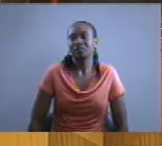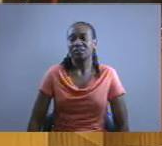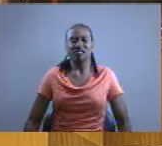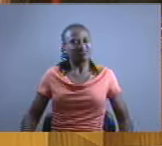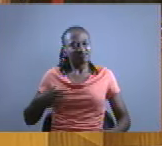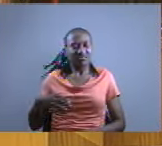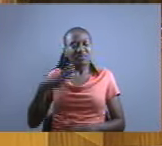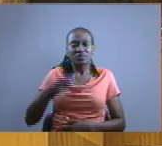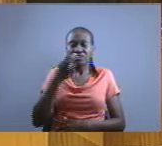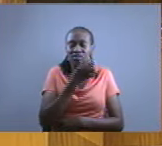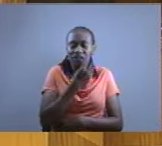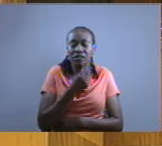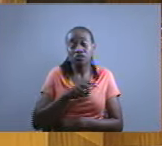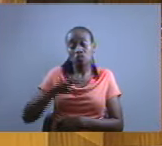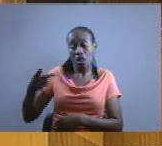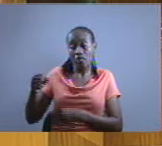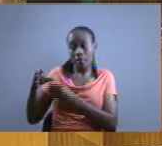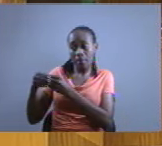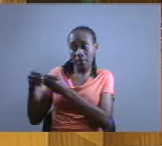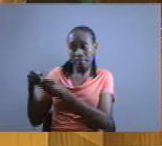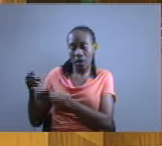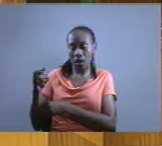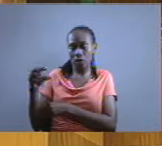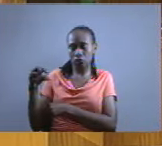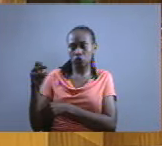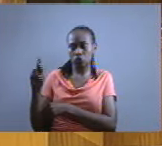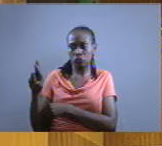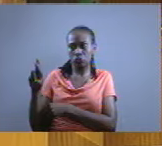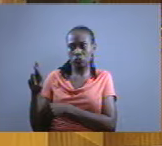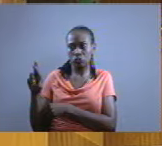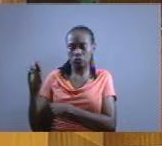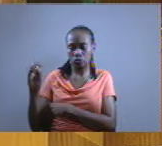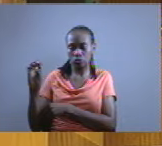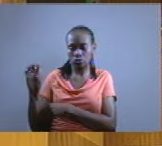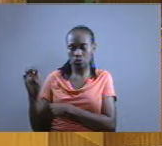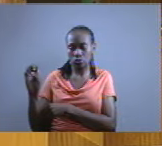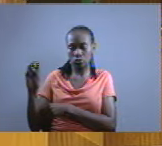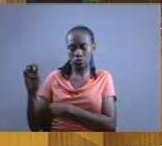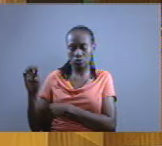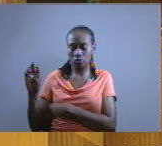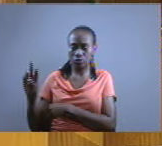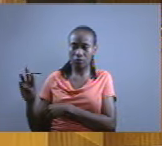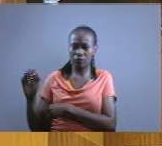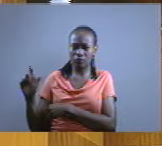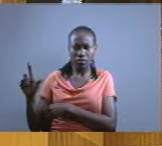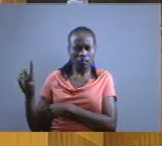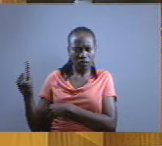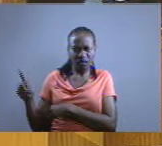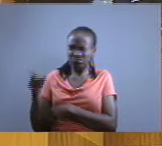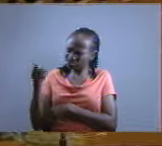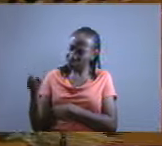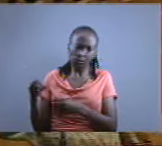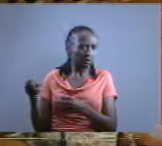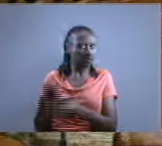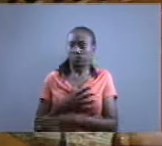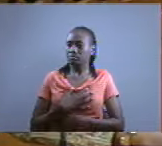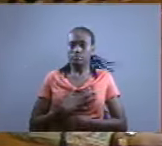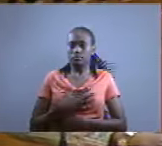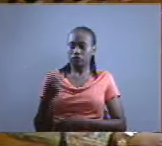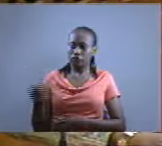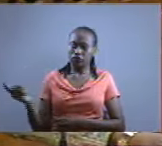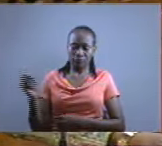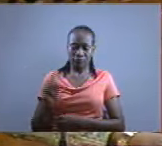to Honorable Groenewald that, it's very surprising when you come here and